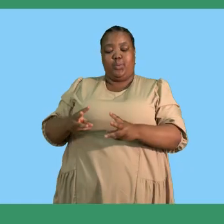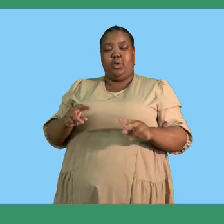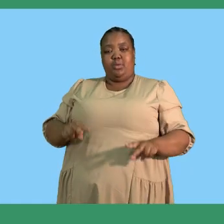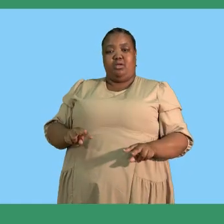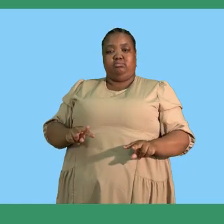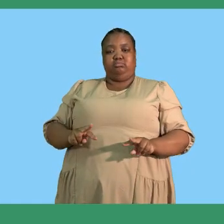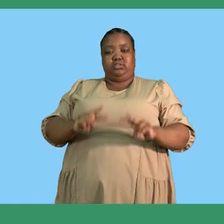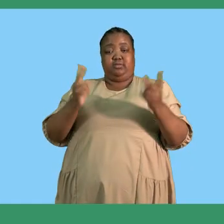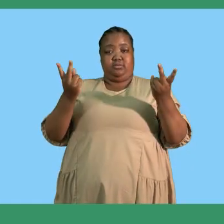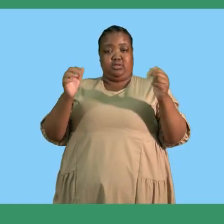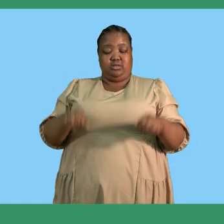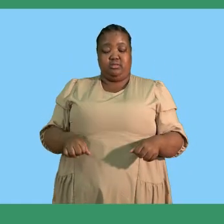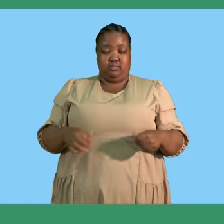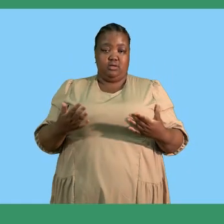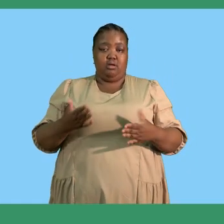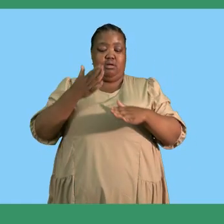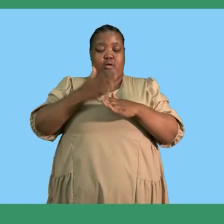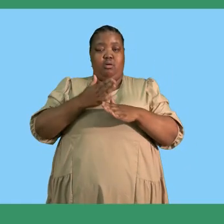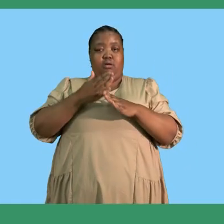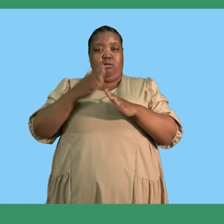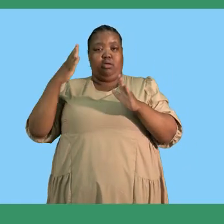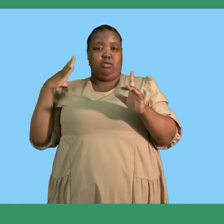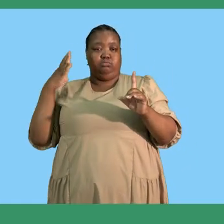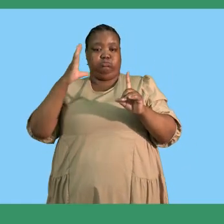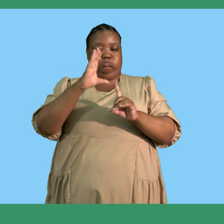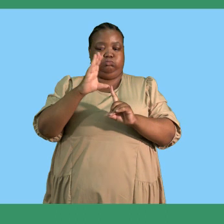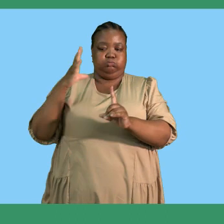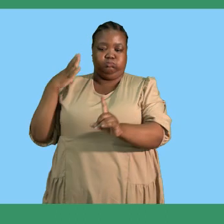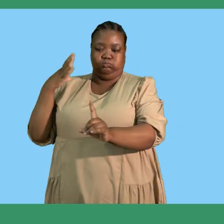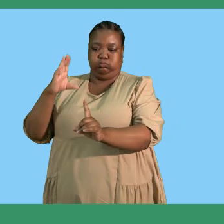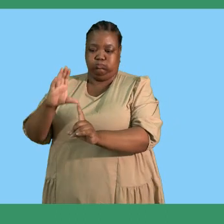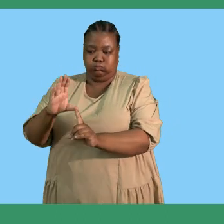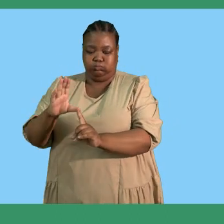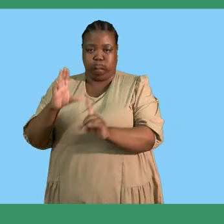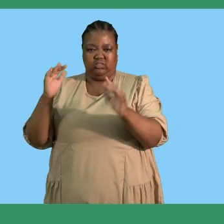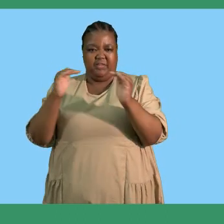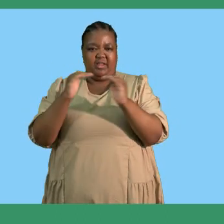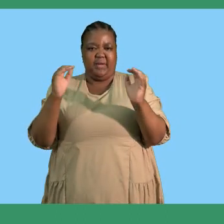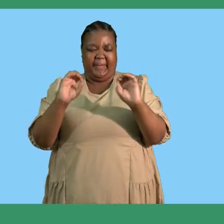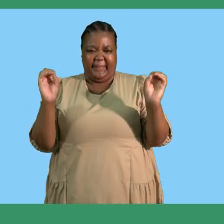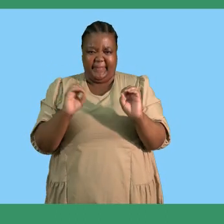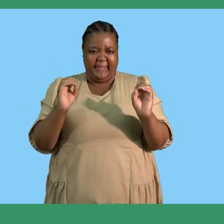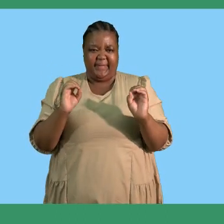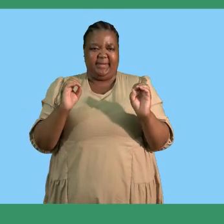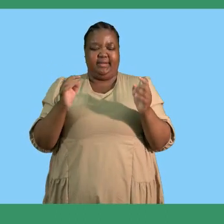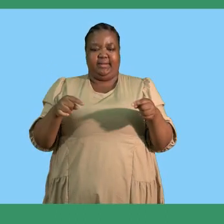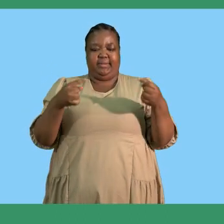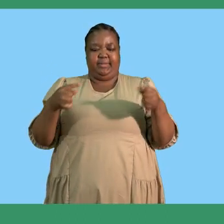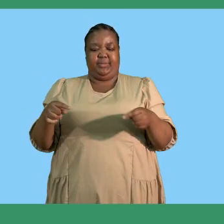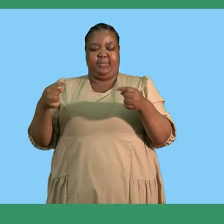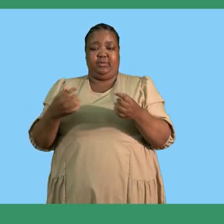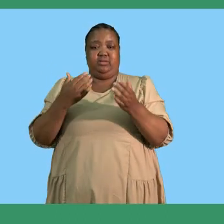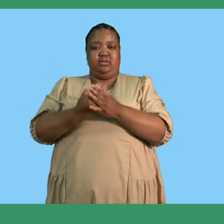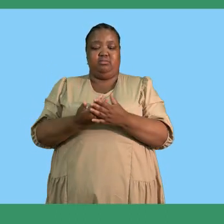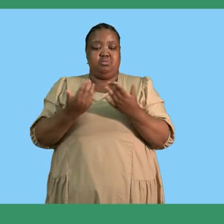Now, also, unfair workload can be a cause of conflict because one is given a task which